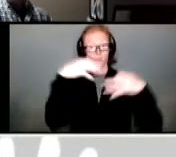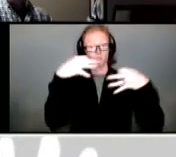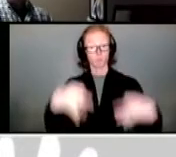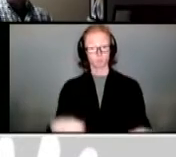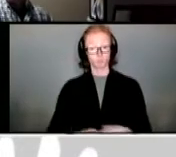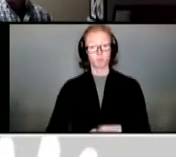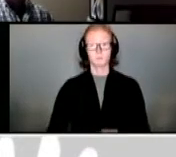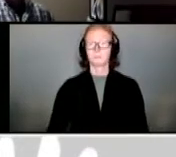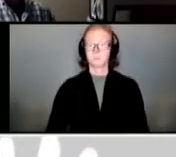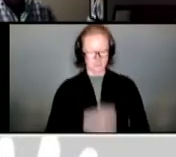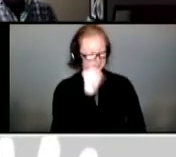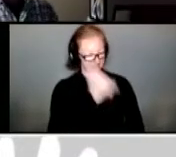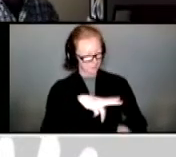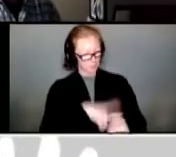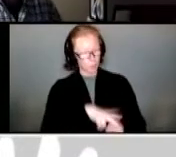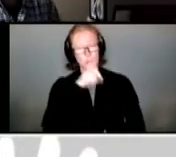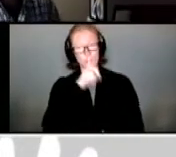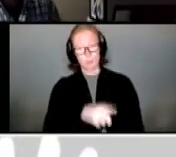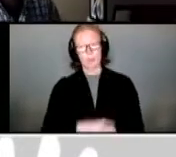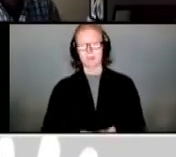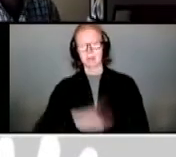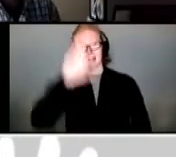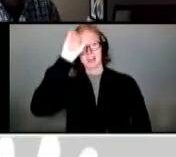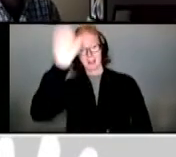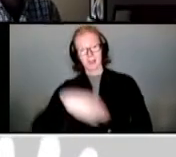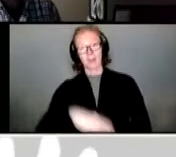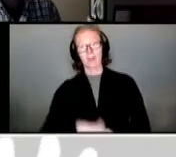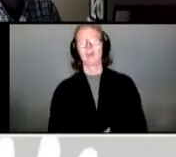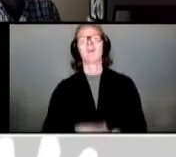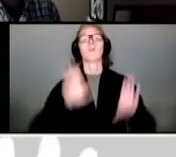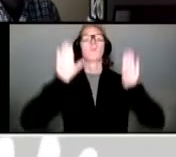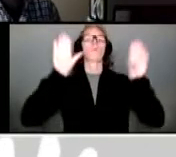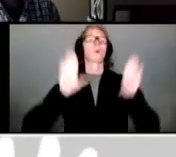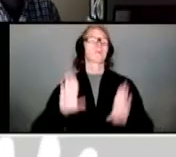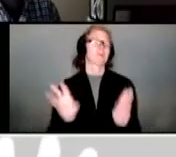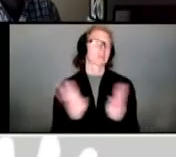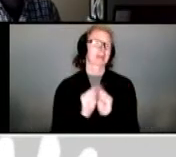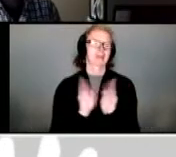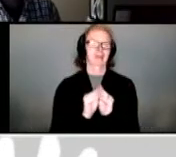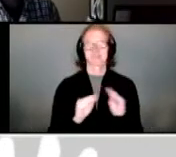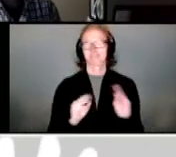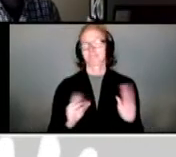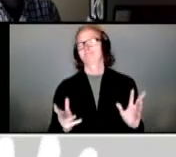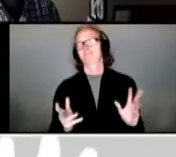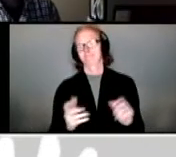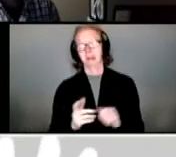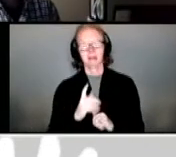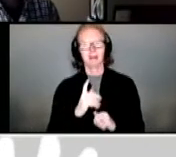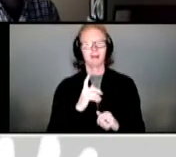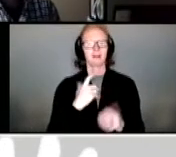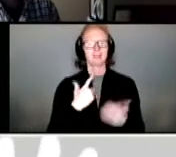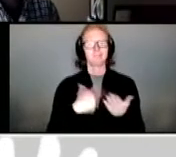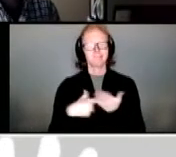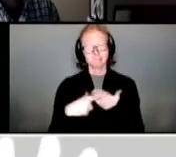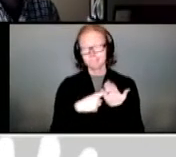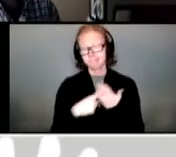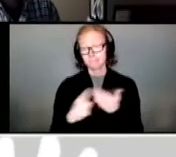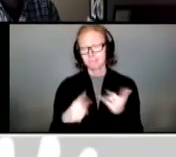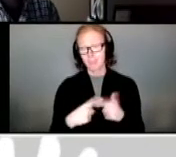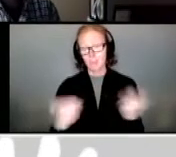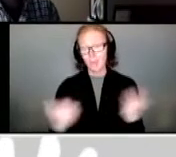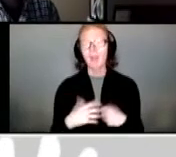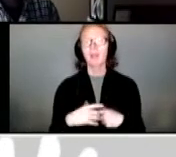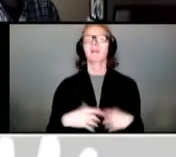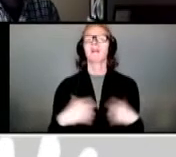Yeah, sure can. Thank you, Anne. We had a wonderful meeting. We talked about the